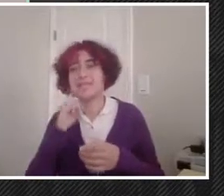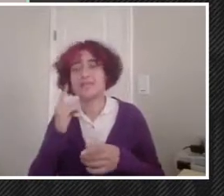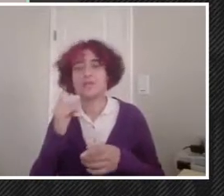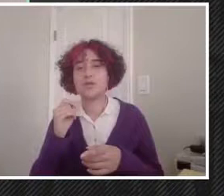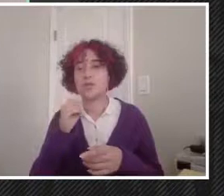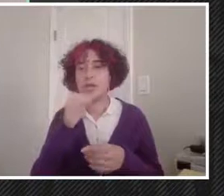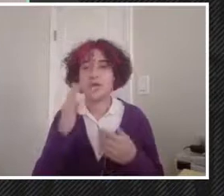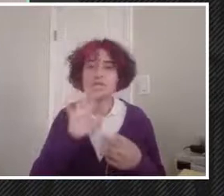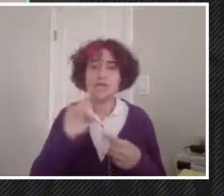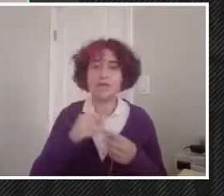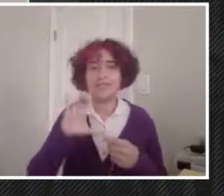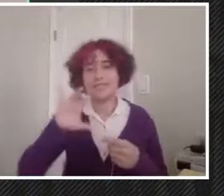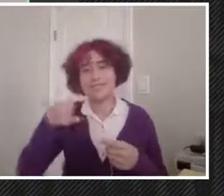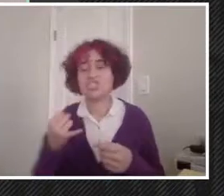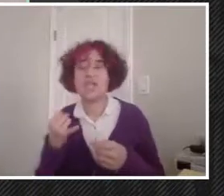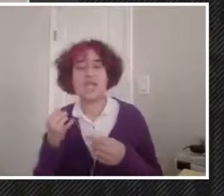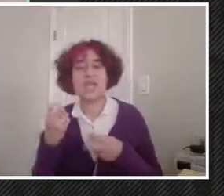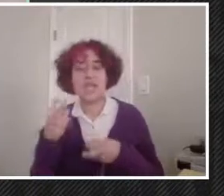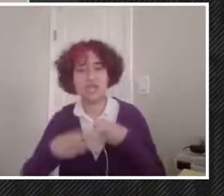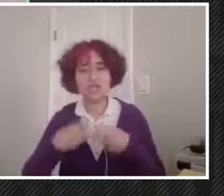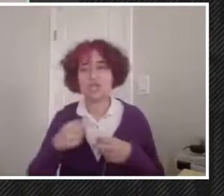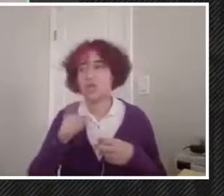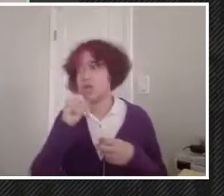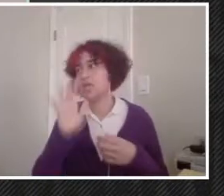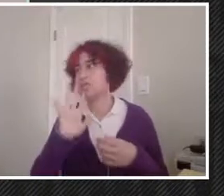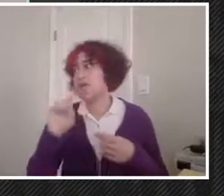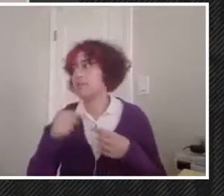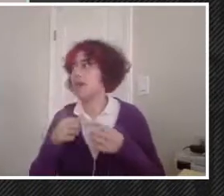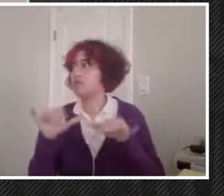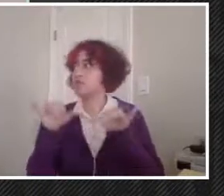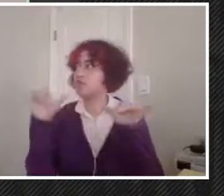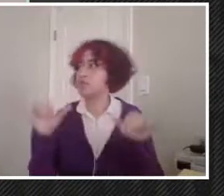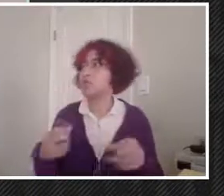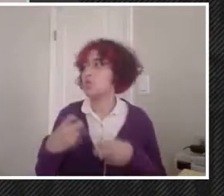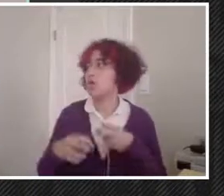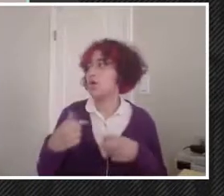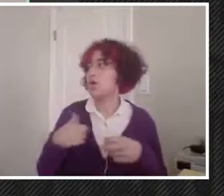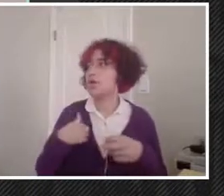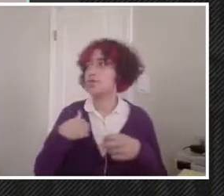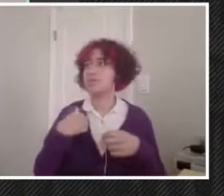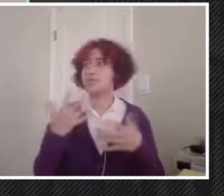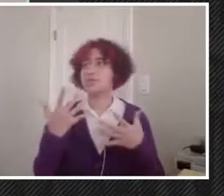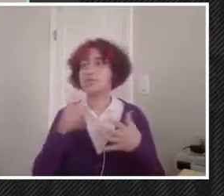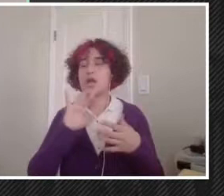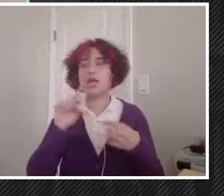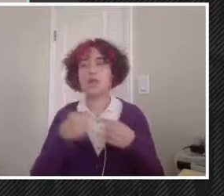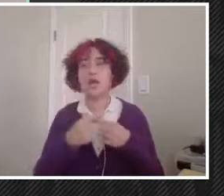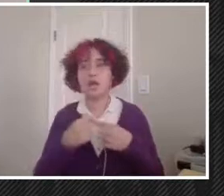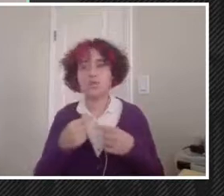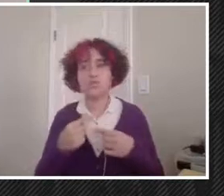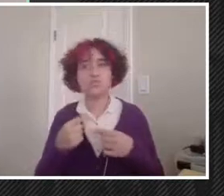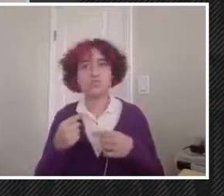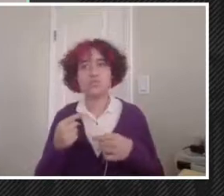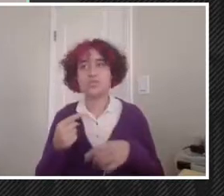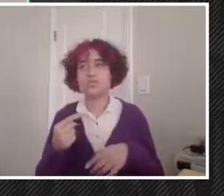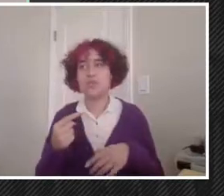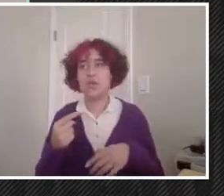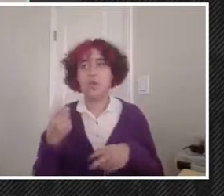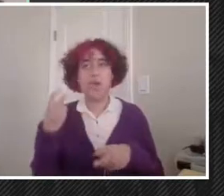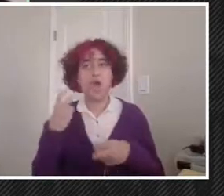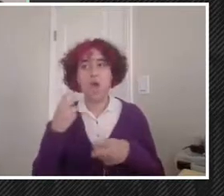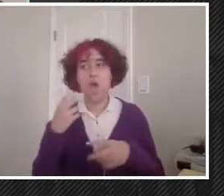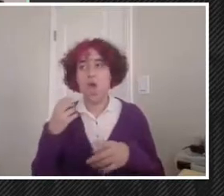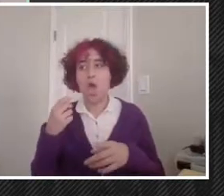if we're not talking about those being reparable harms that have been done to the Black community over the last 400